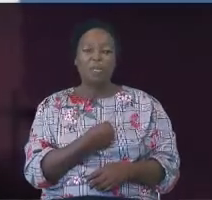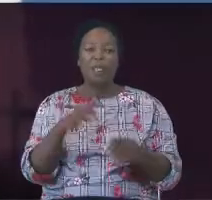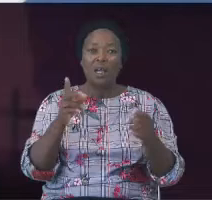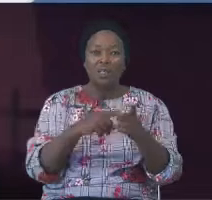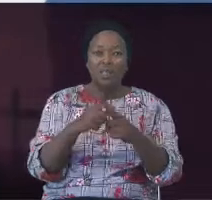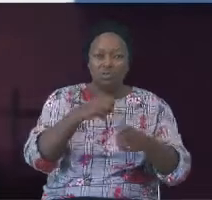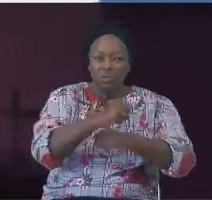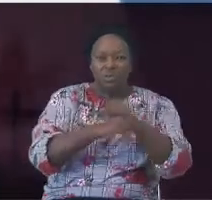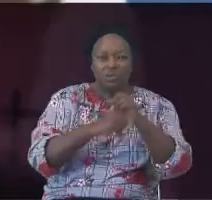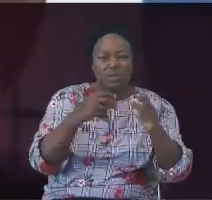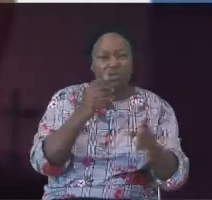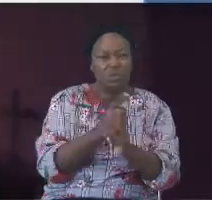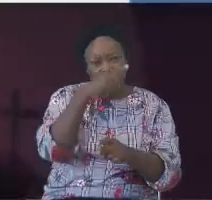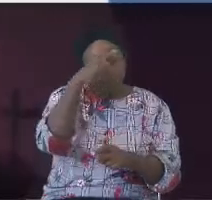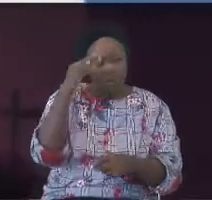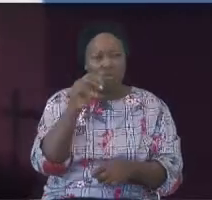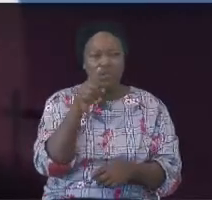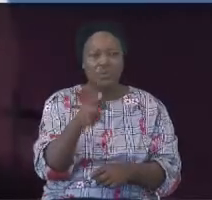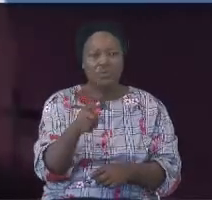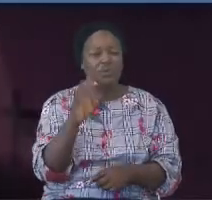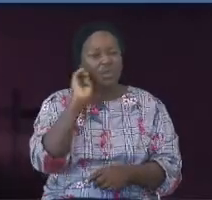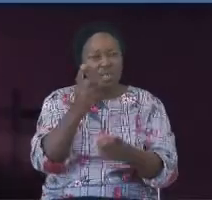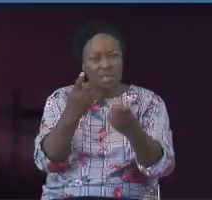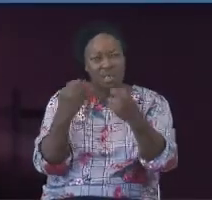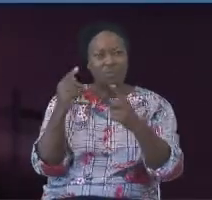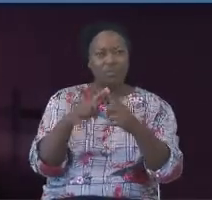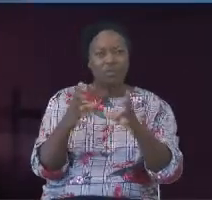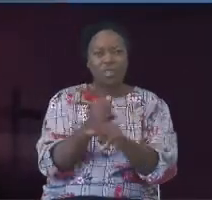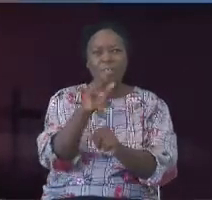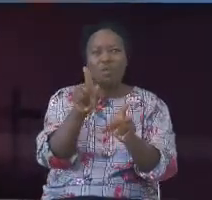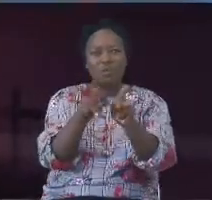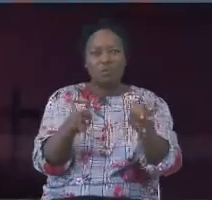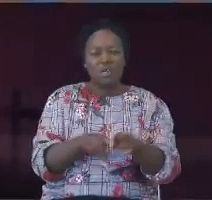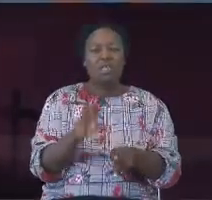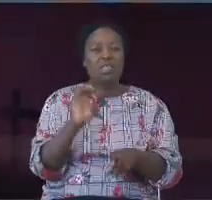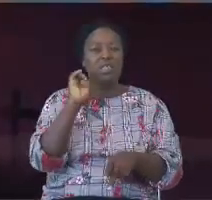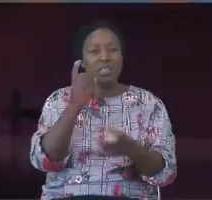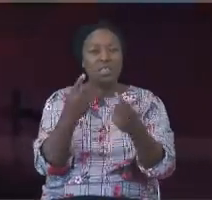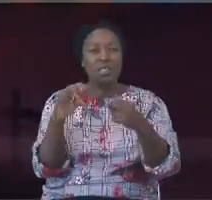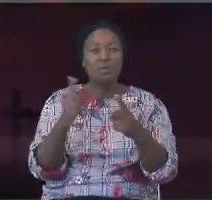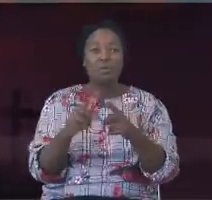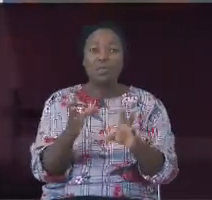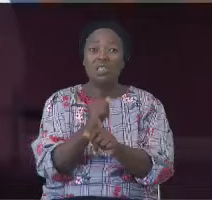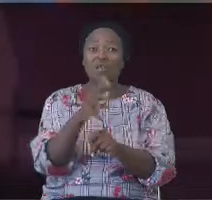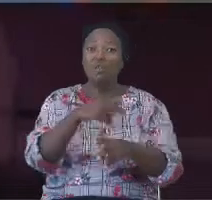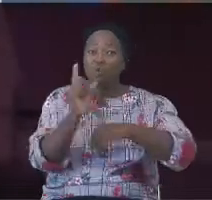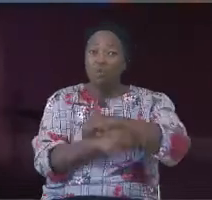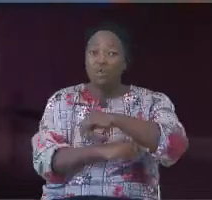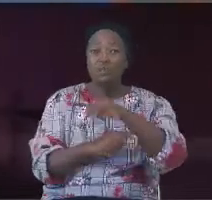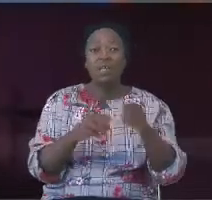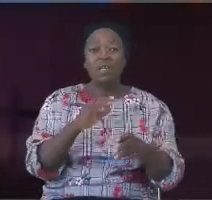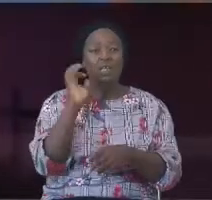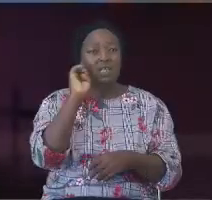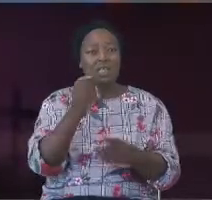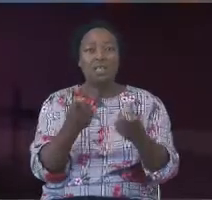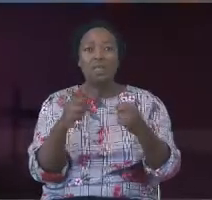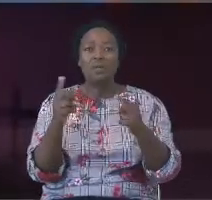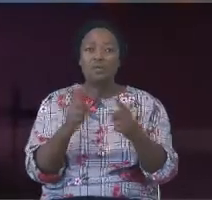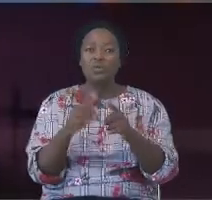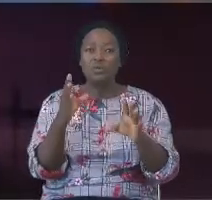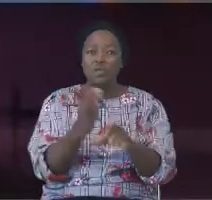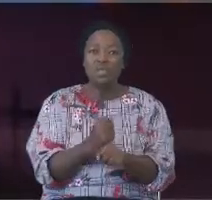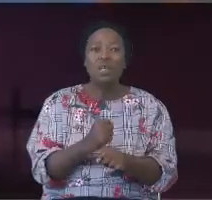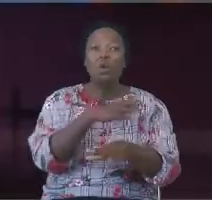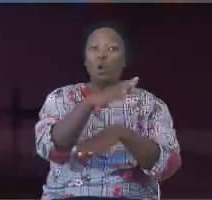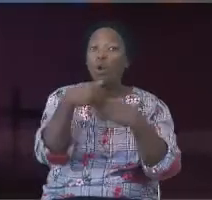substitution suffering for say suffering for your sake he came to take your place